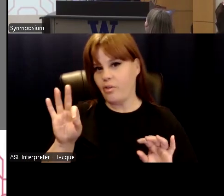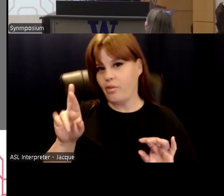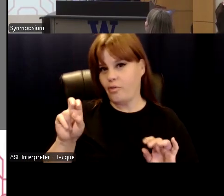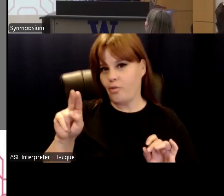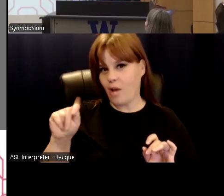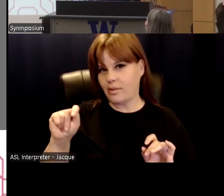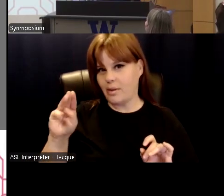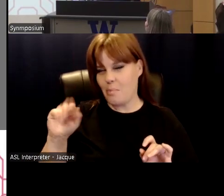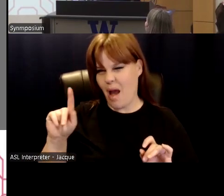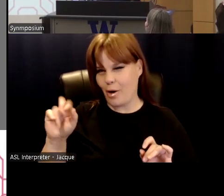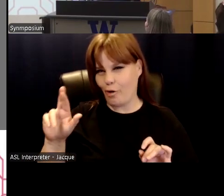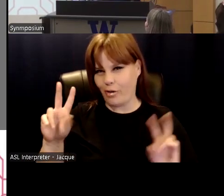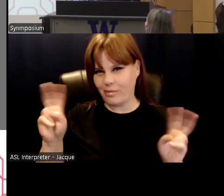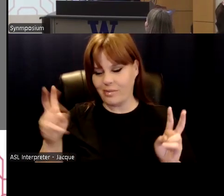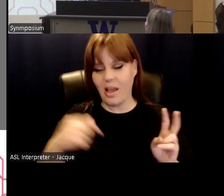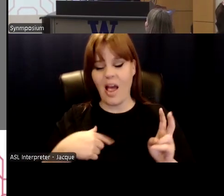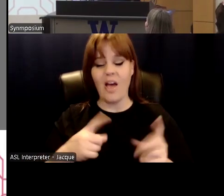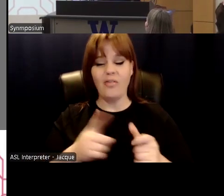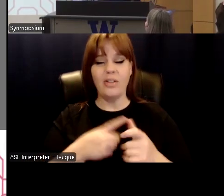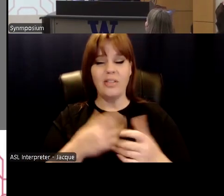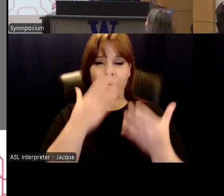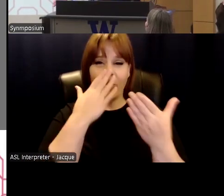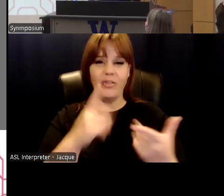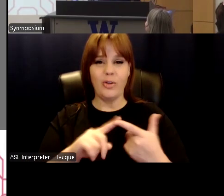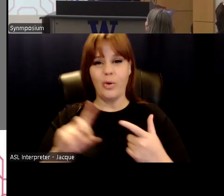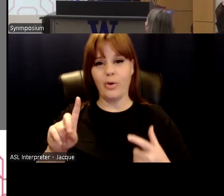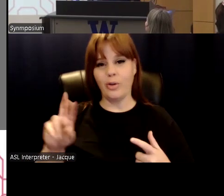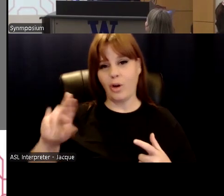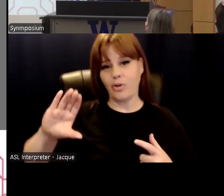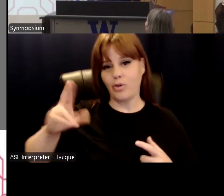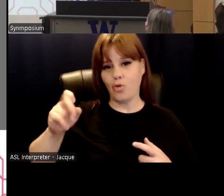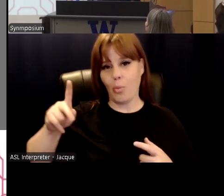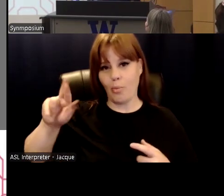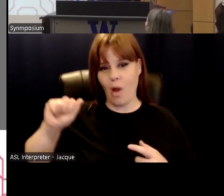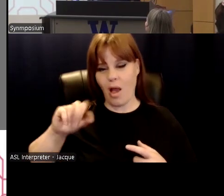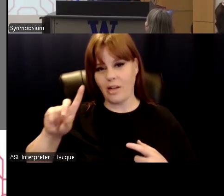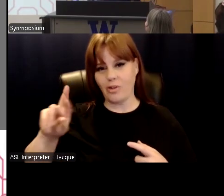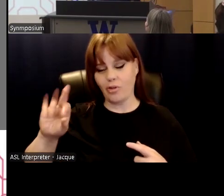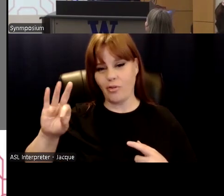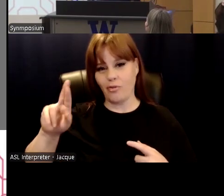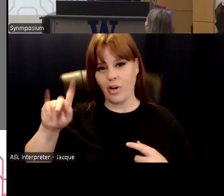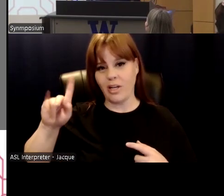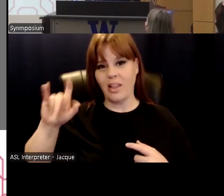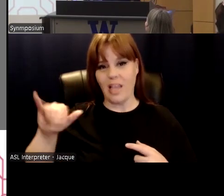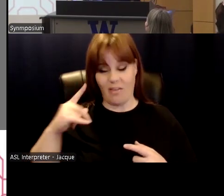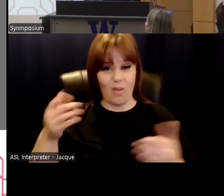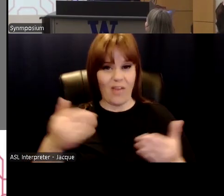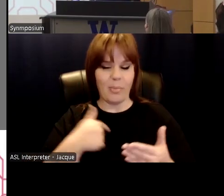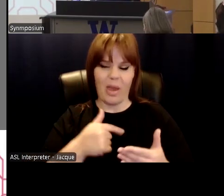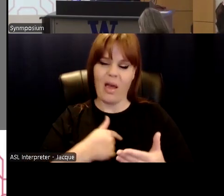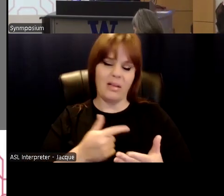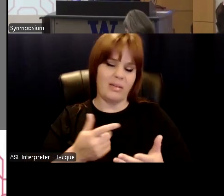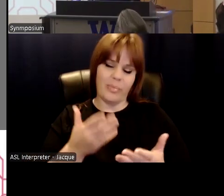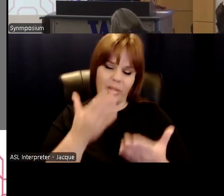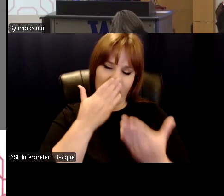so much. I'm really grateful to Dr. Friedli and Dr. Chopra for inviting me. I'm really honored to be here. There is wonderful work on